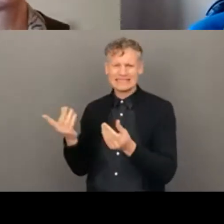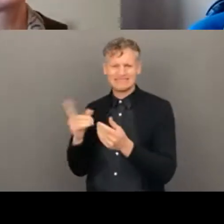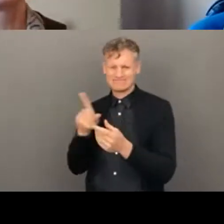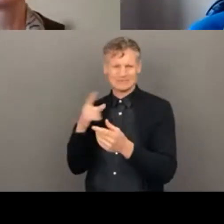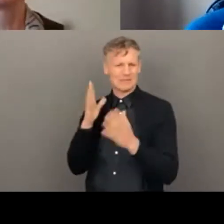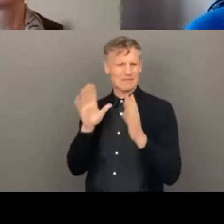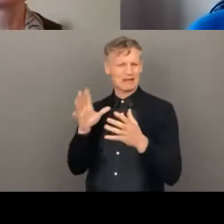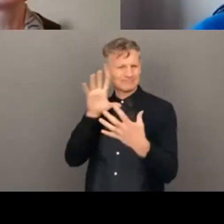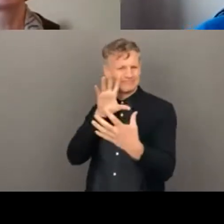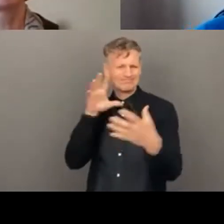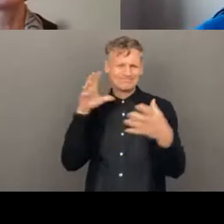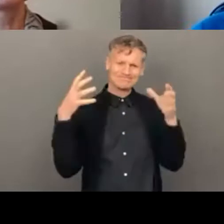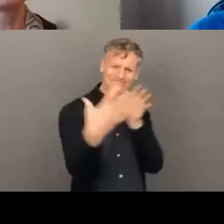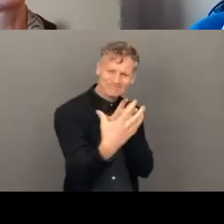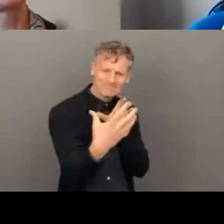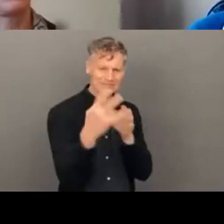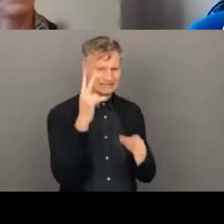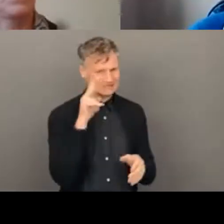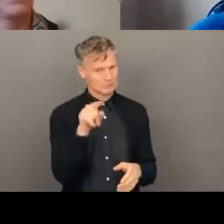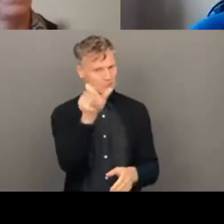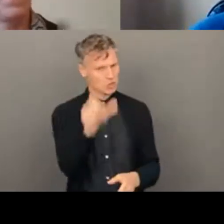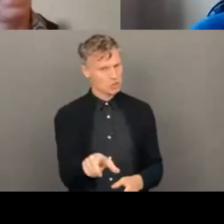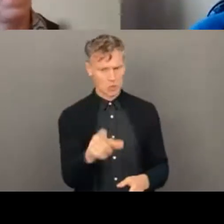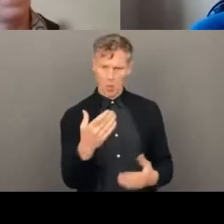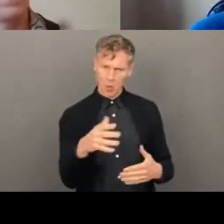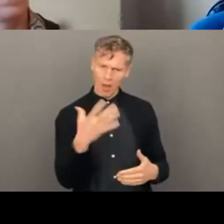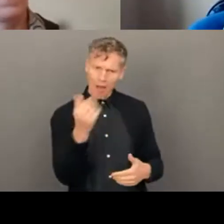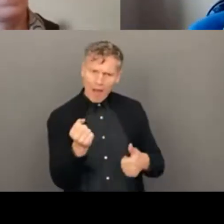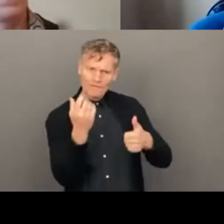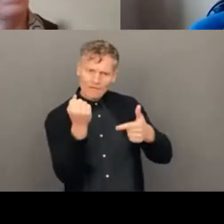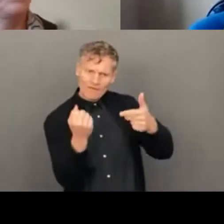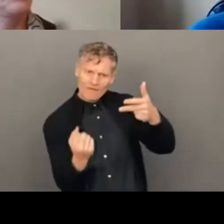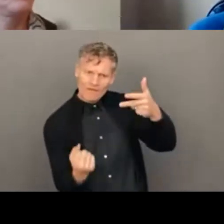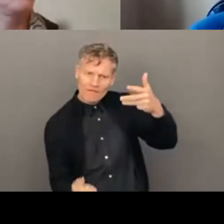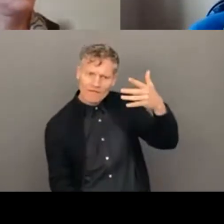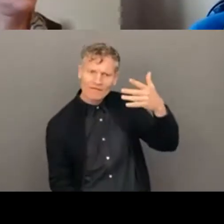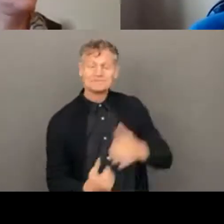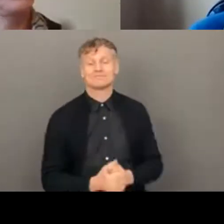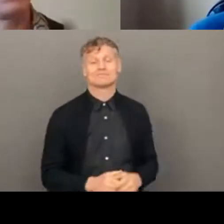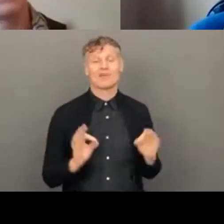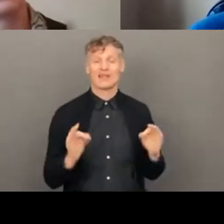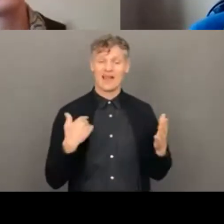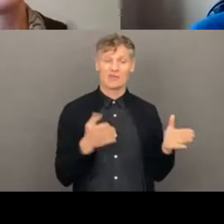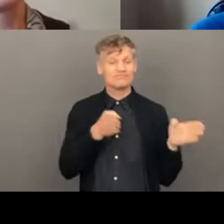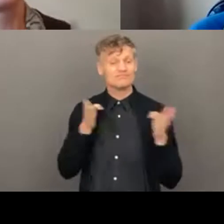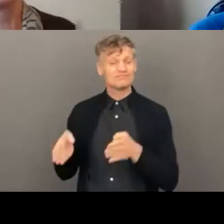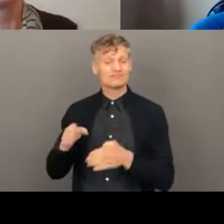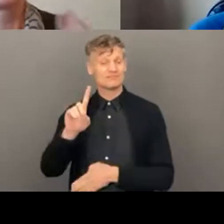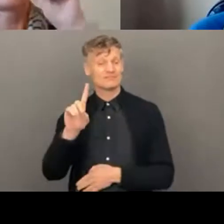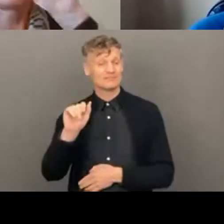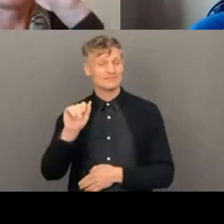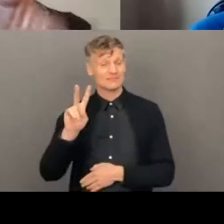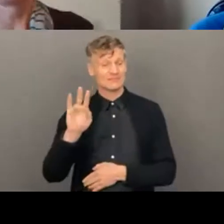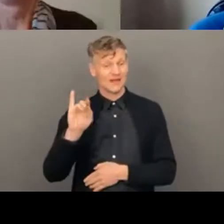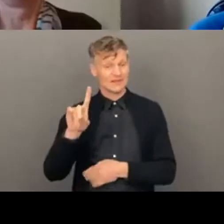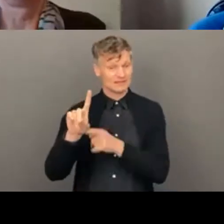And I come back to you then, David, with the other question, which is really around how do we help to unlock the